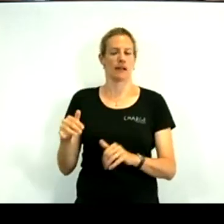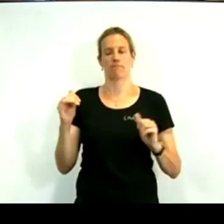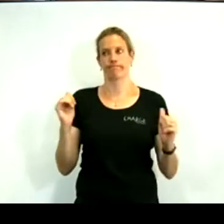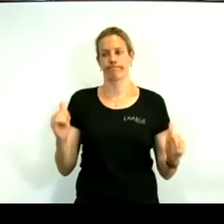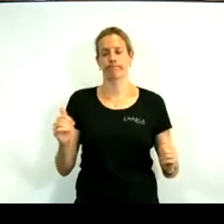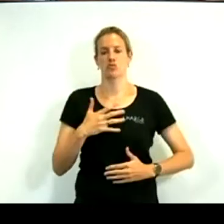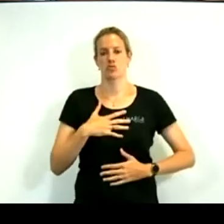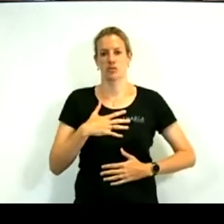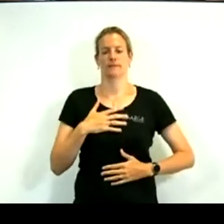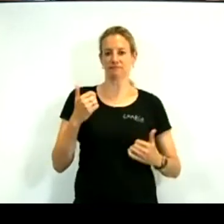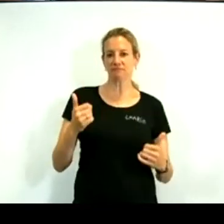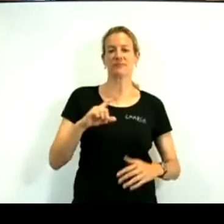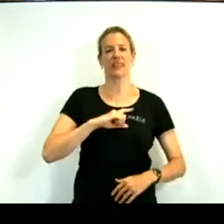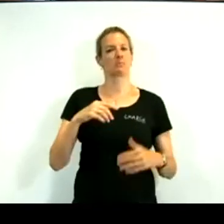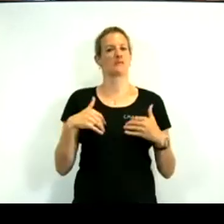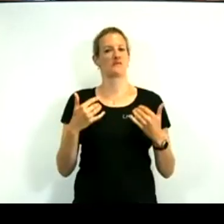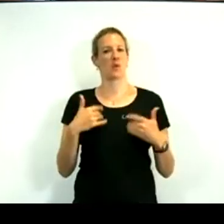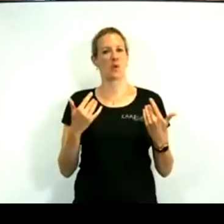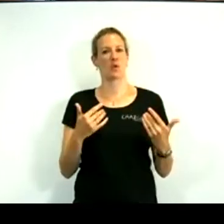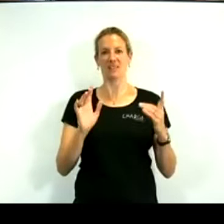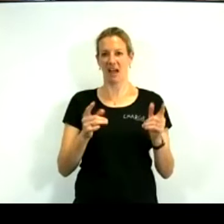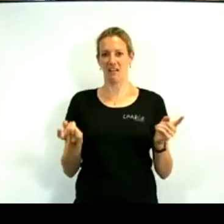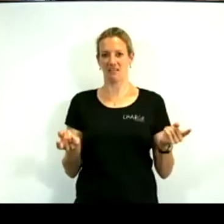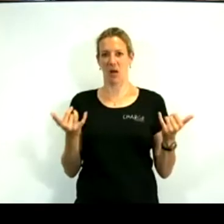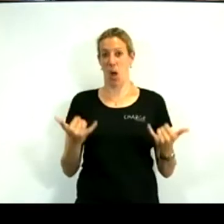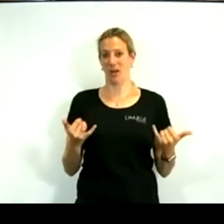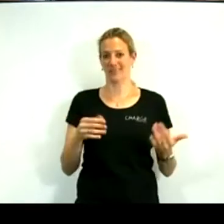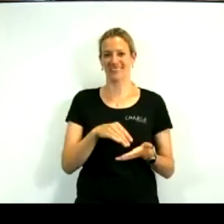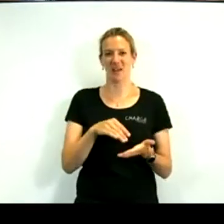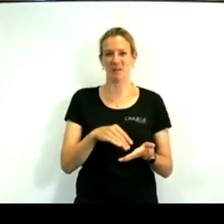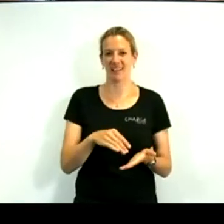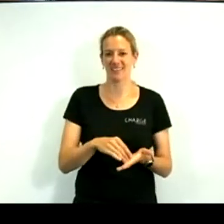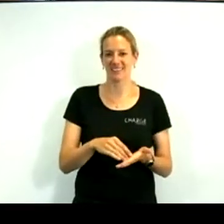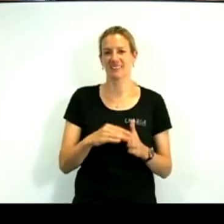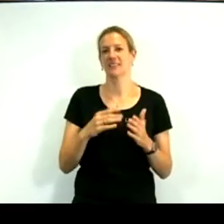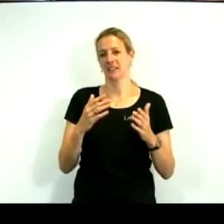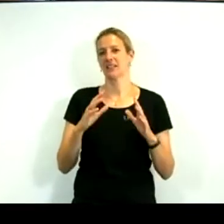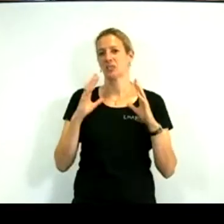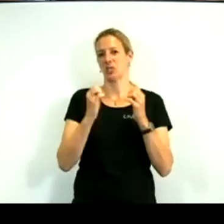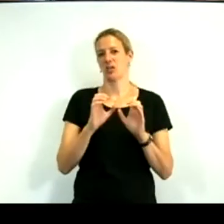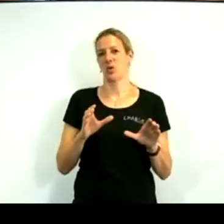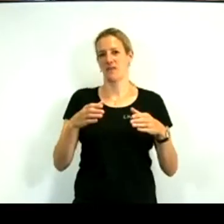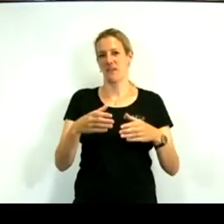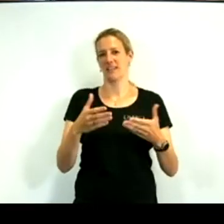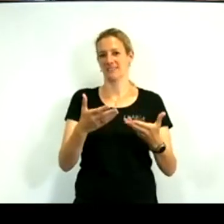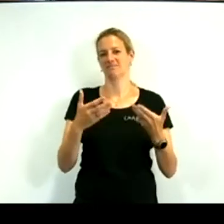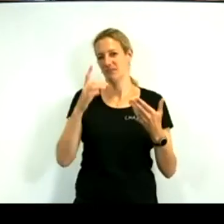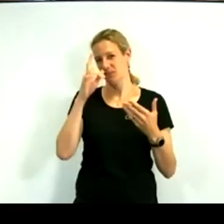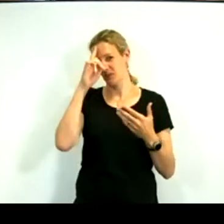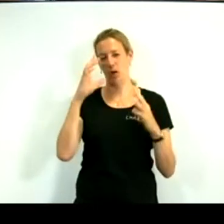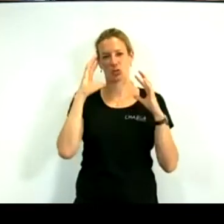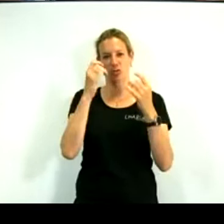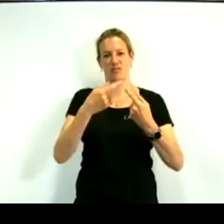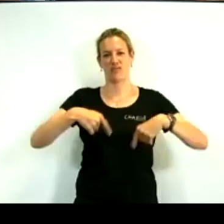be involved again with the German CHARGE-Konferenz. I've worked more in Germany